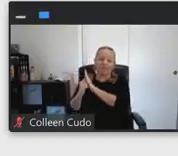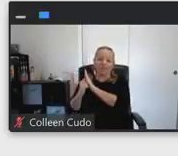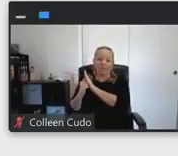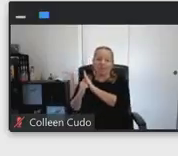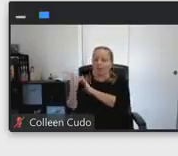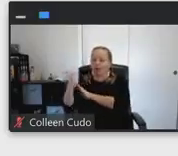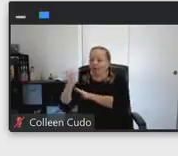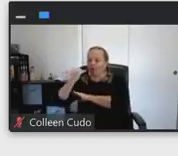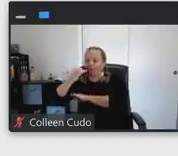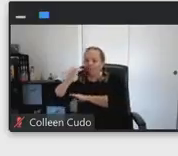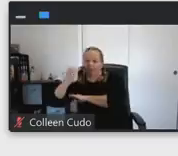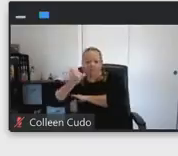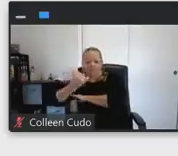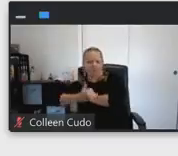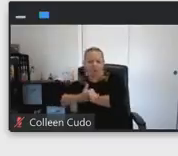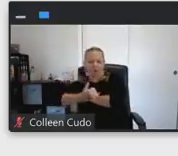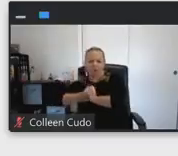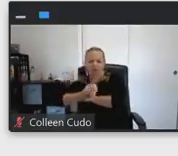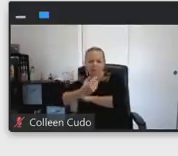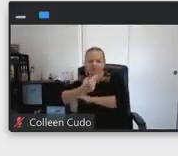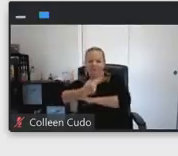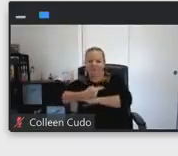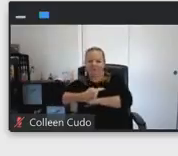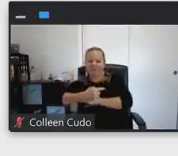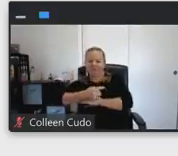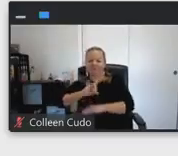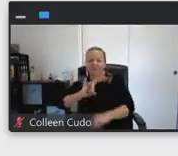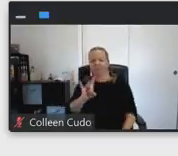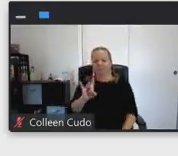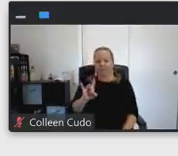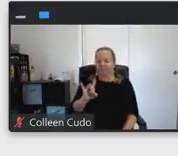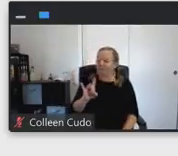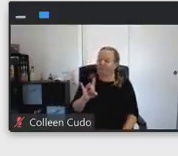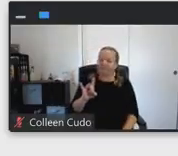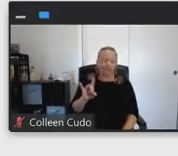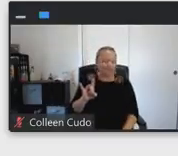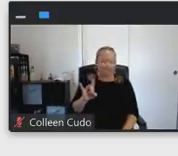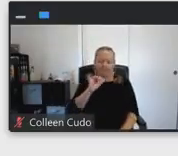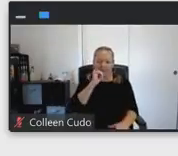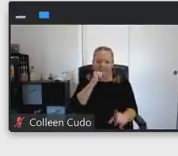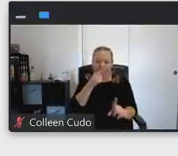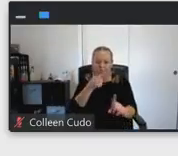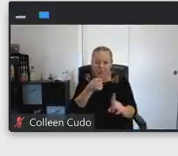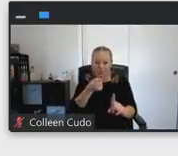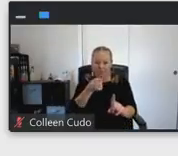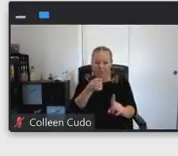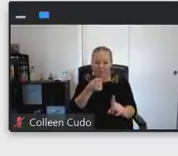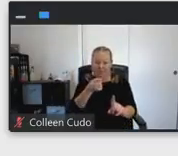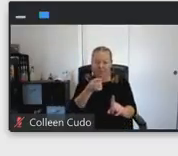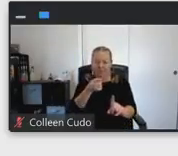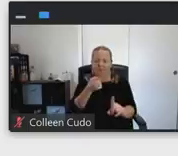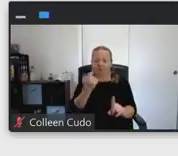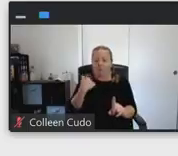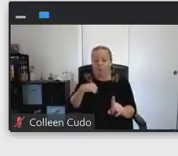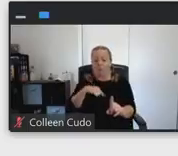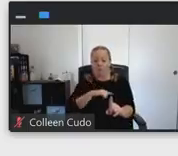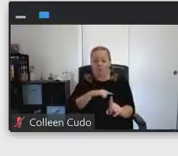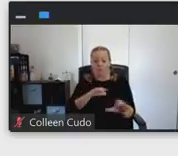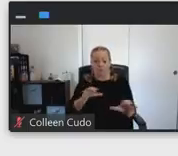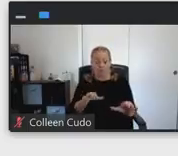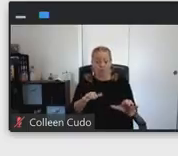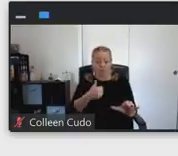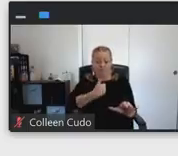case was up to 8 days, which is of course not at all our goal. Since we've started taking them back, we are